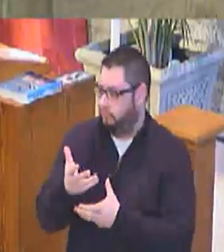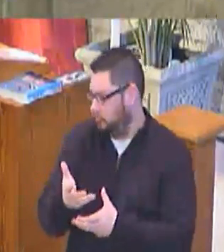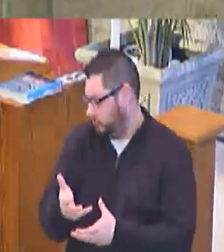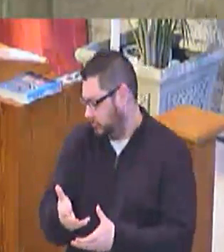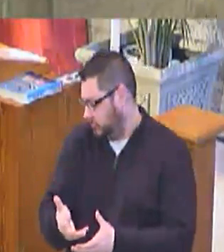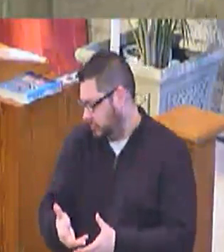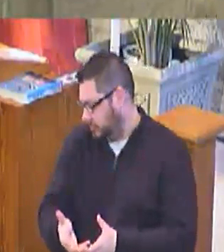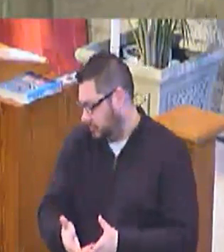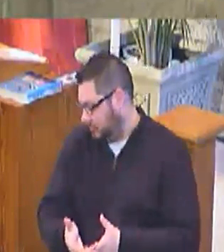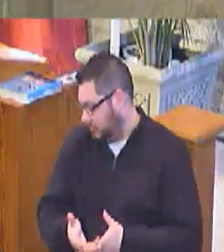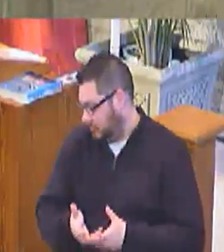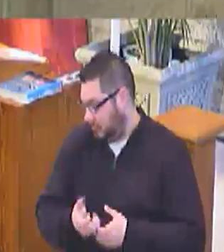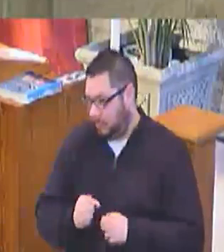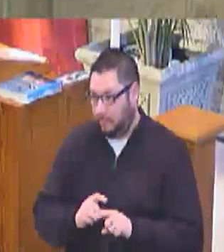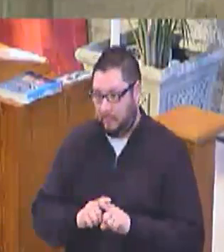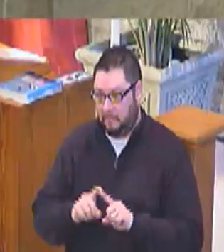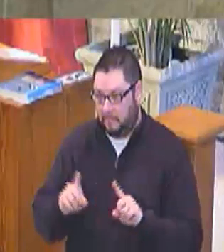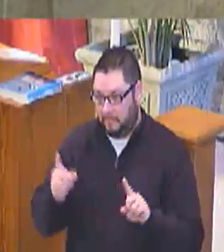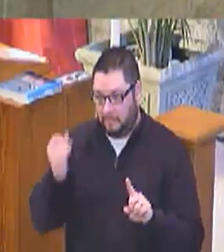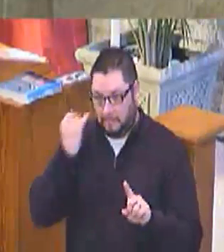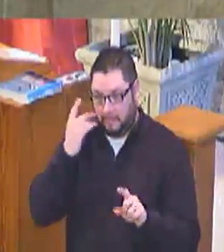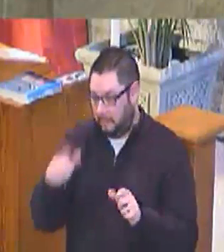profess, but not be